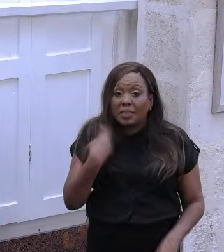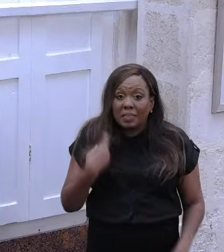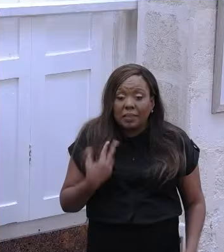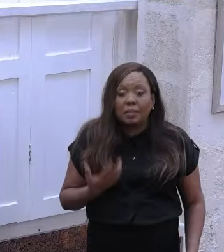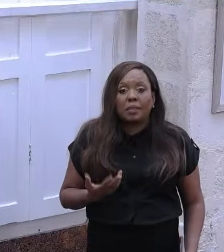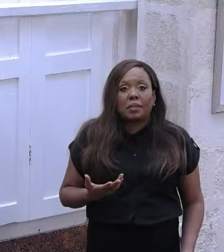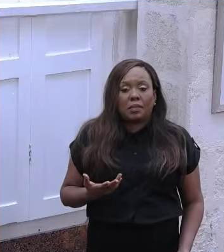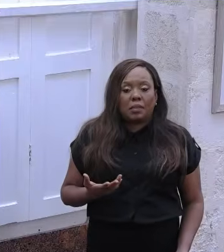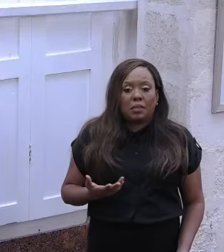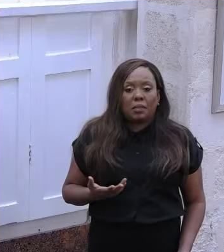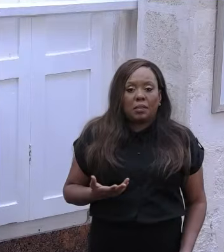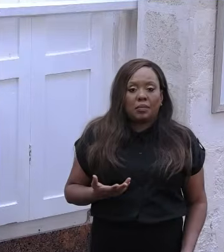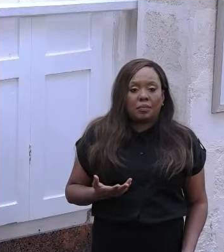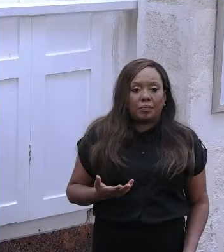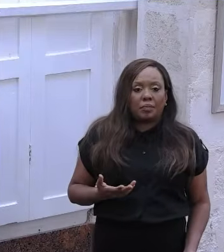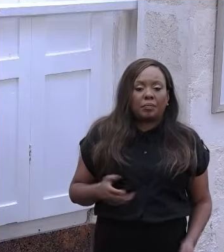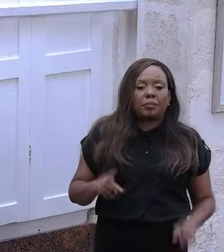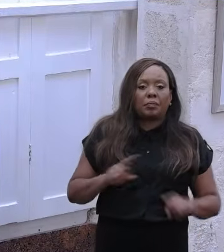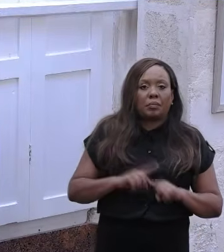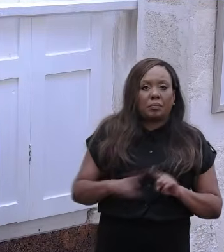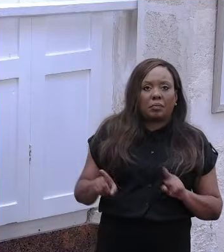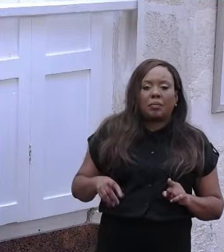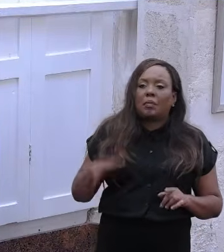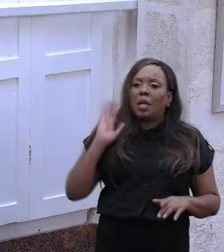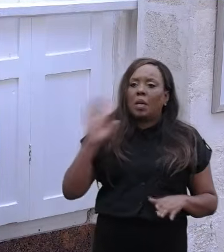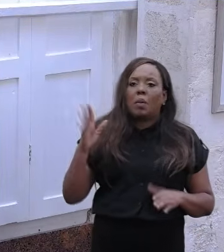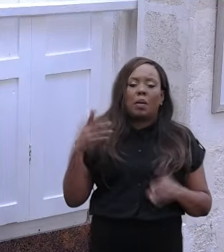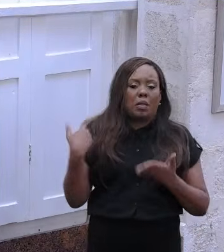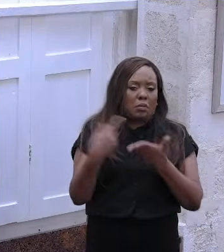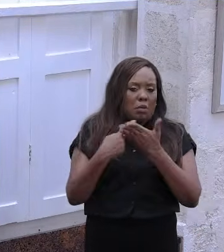are matters that will be addressed. Transport,